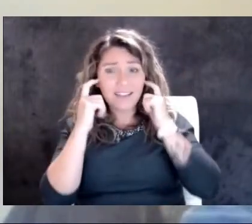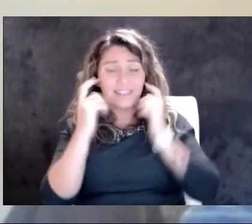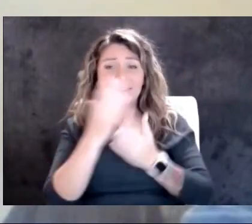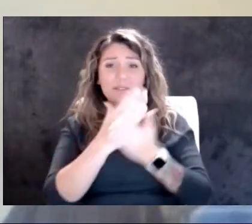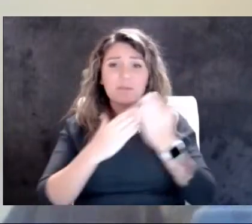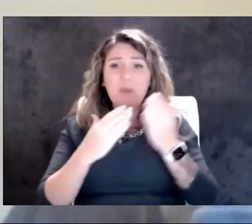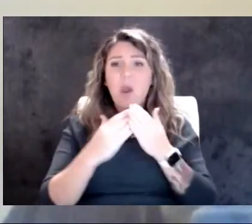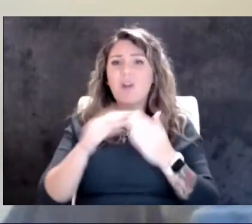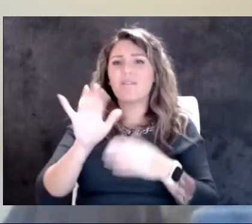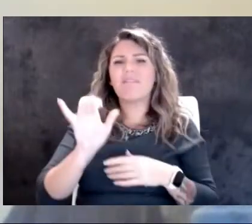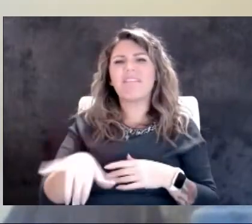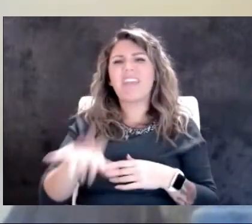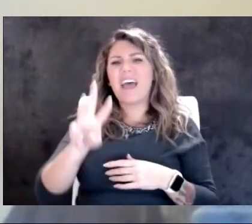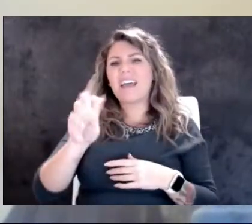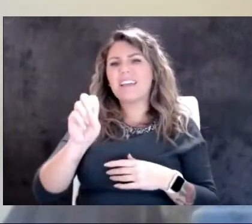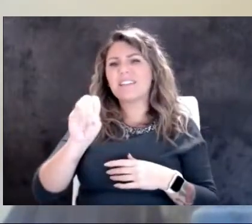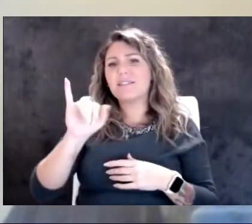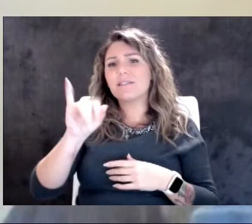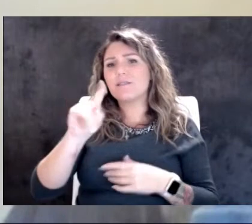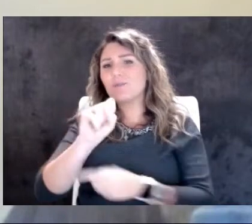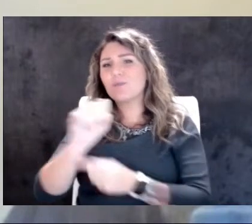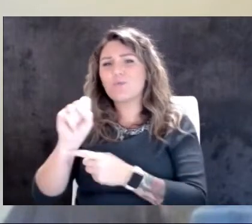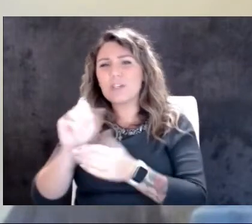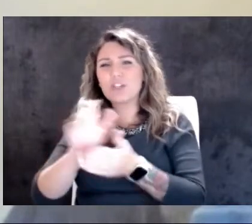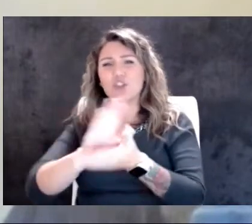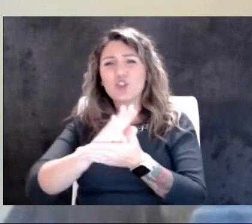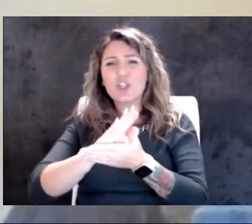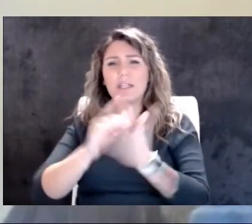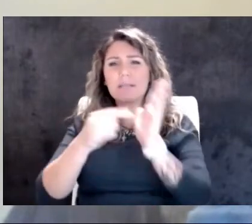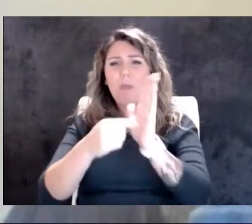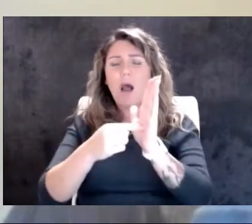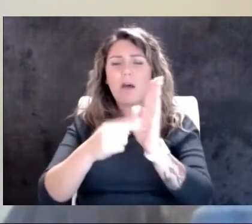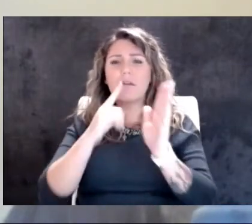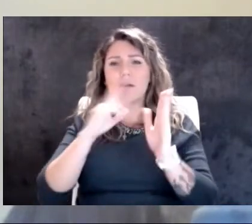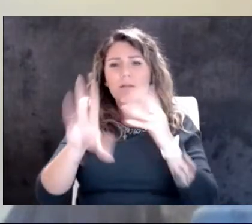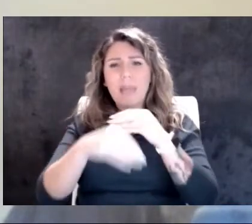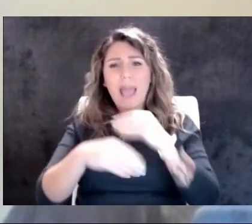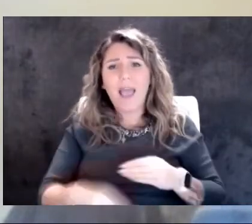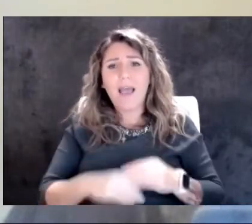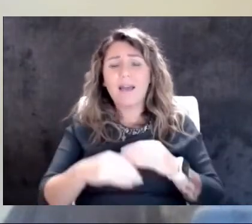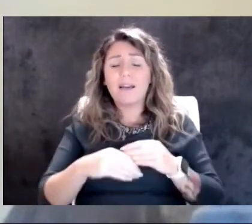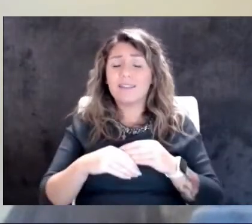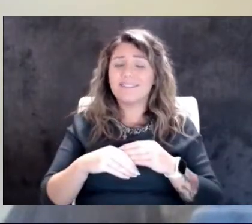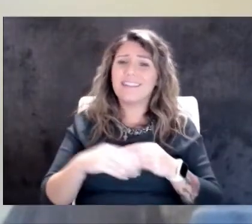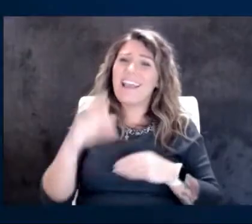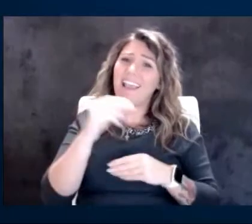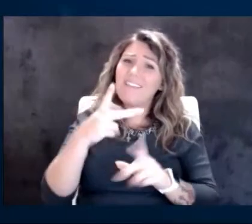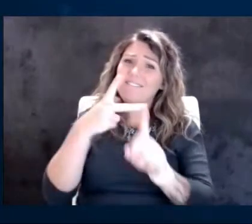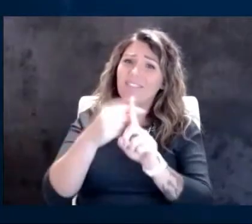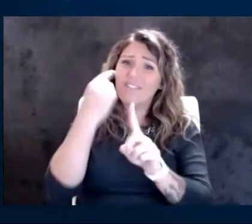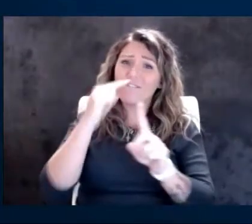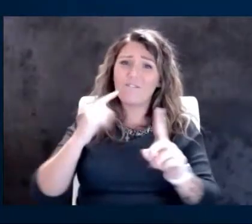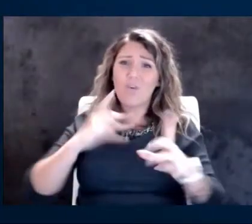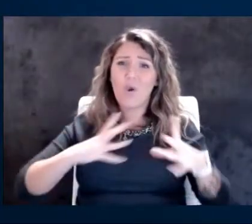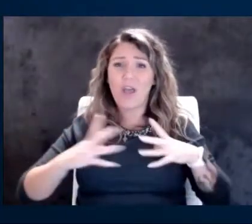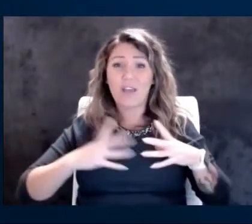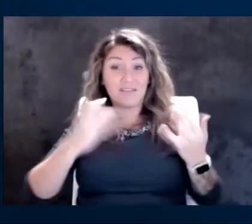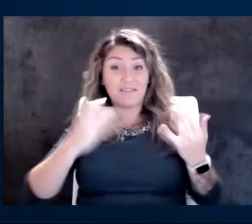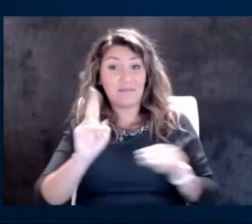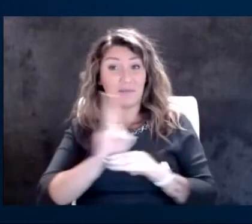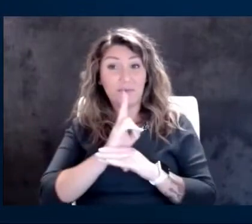cheese. Keep wearing your mask in public and get boosted for the holidays. Those are my two final thoughts. I'm still wearing mine at the grocery